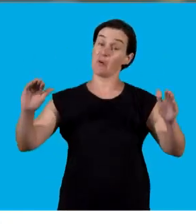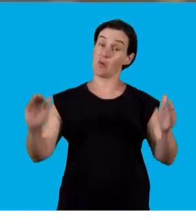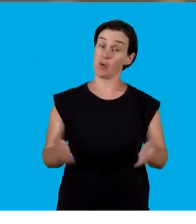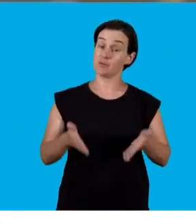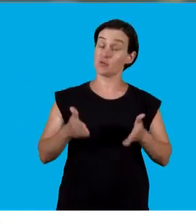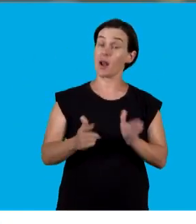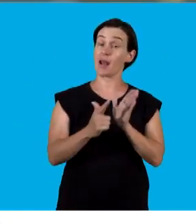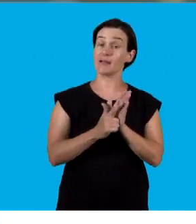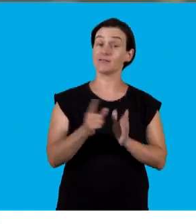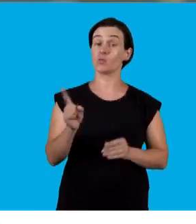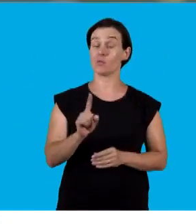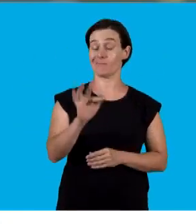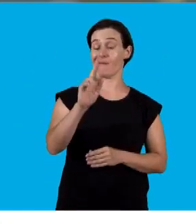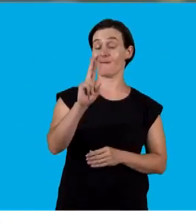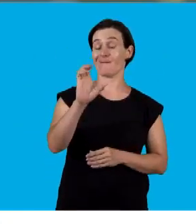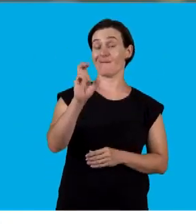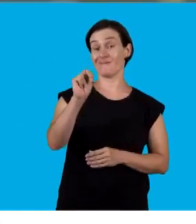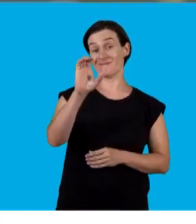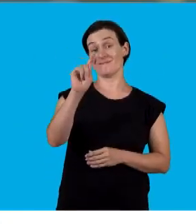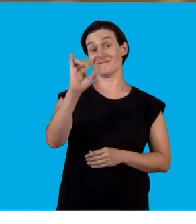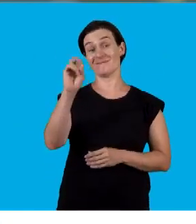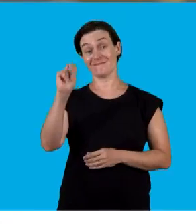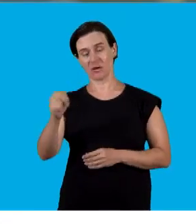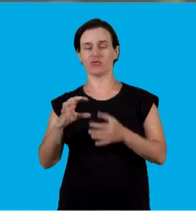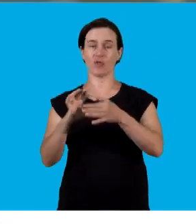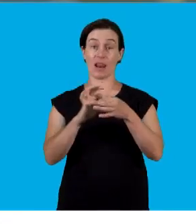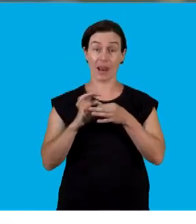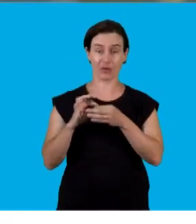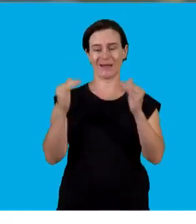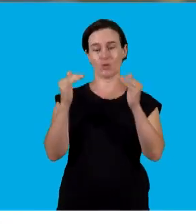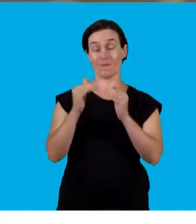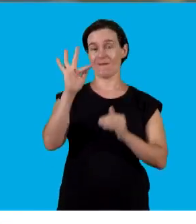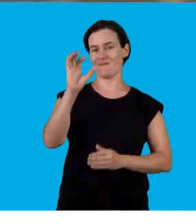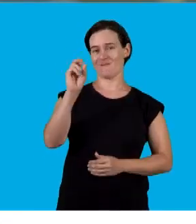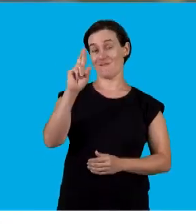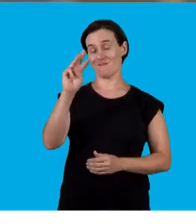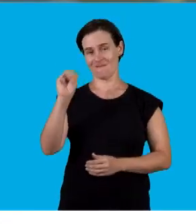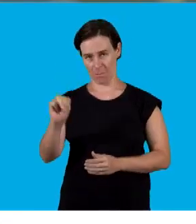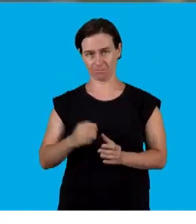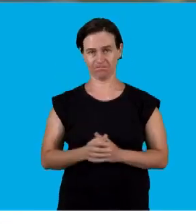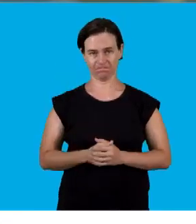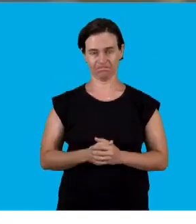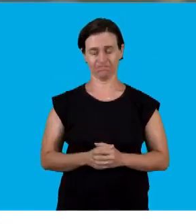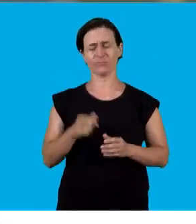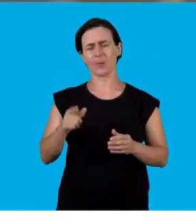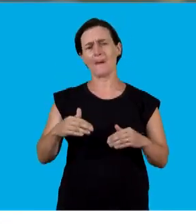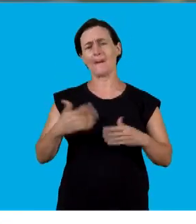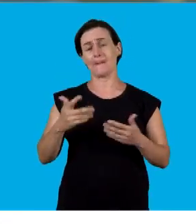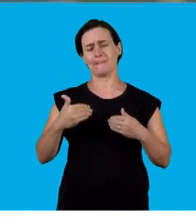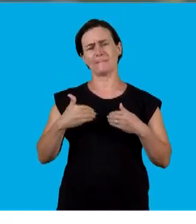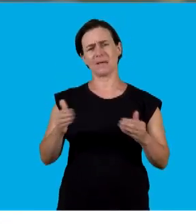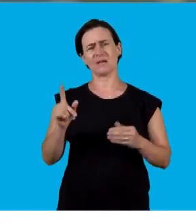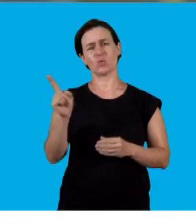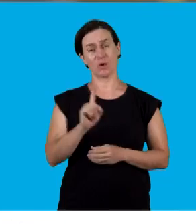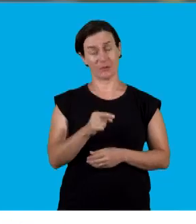Hello learners, and welcome to today's lesson of functions and relationships, equivalent forms. So let's start